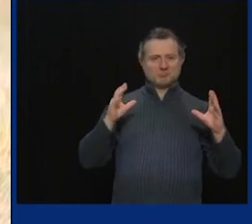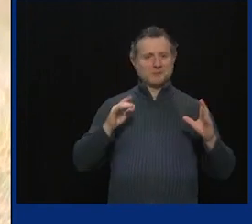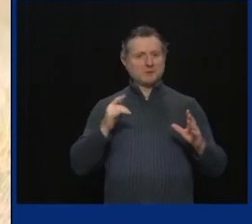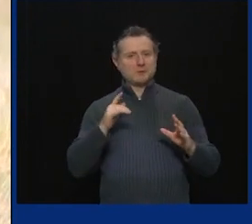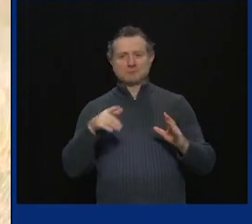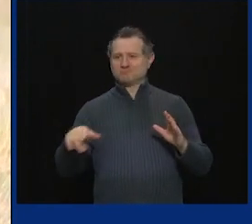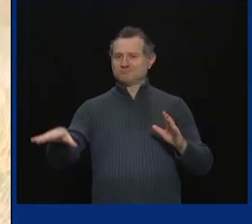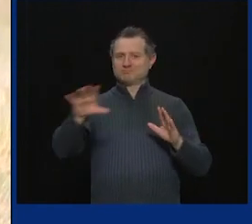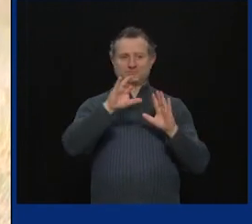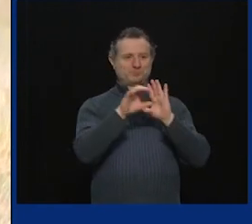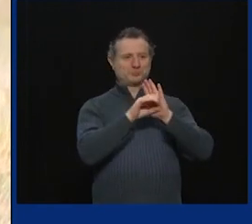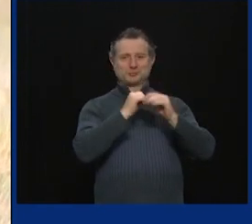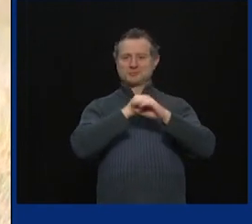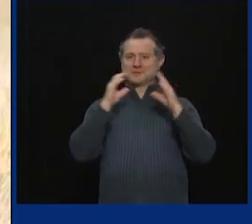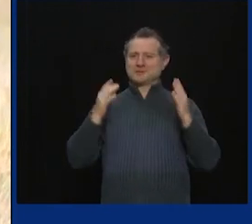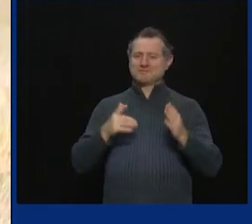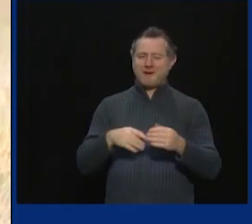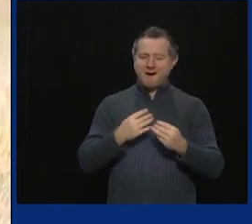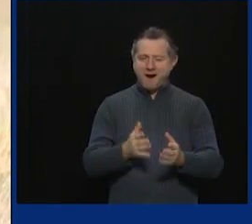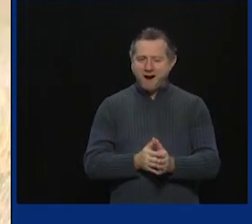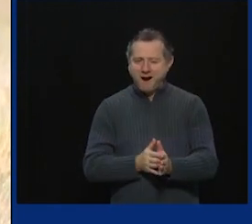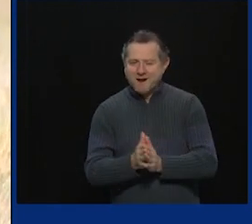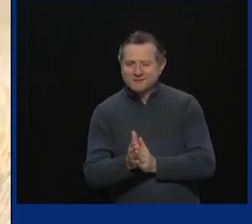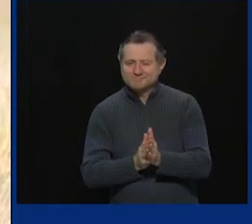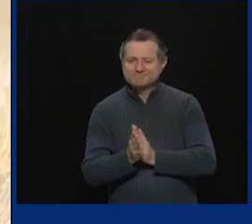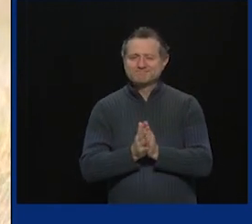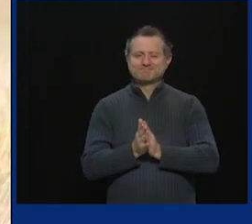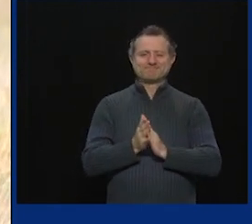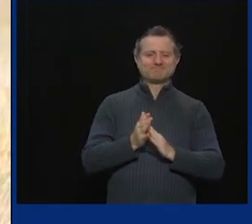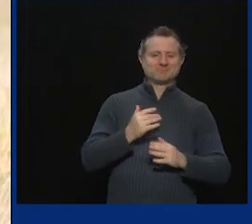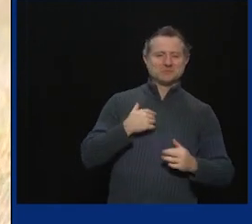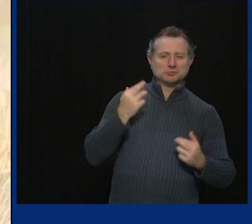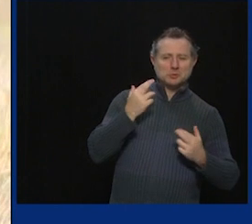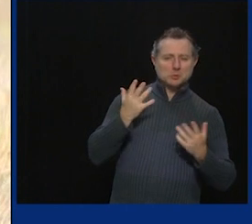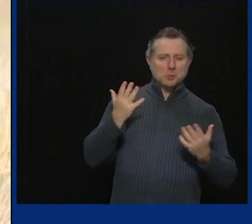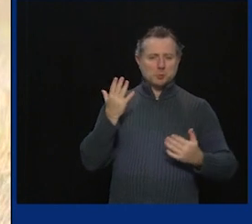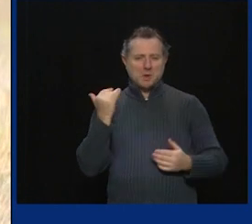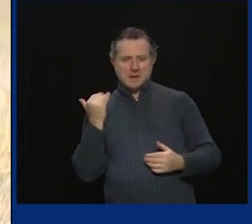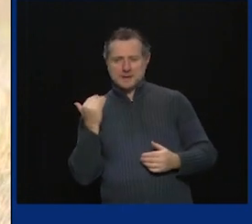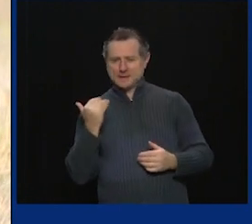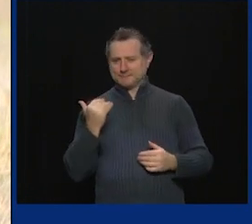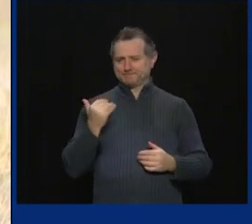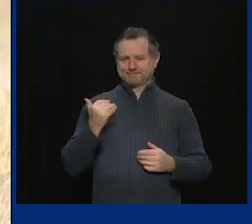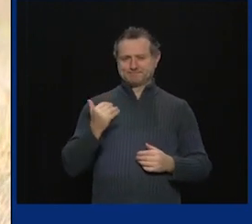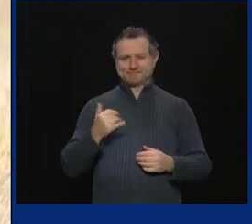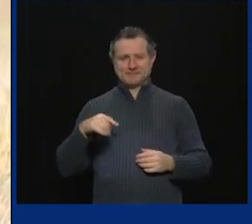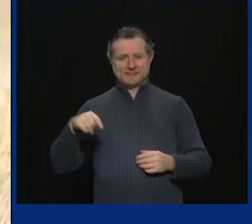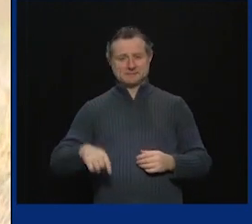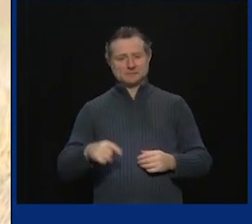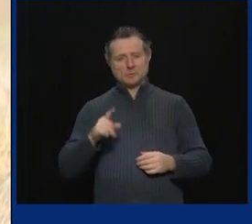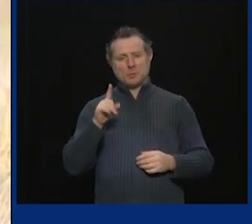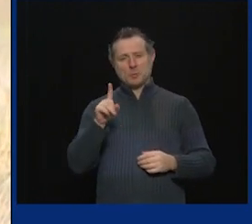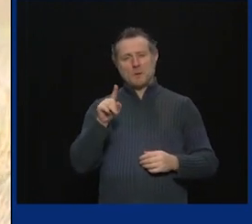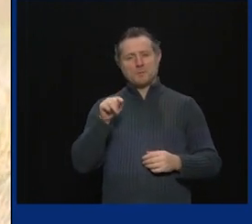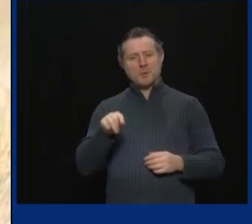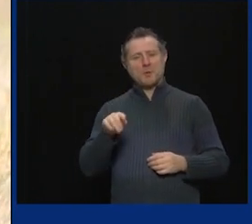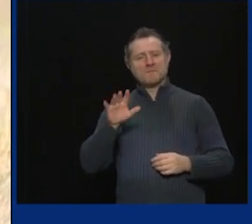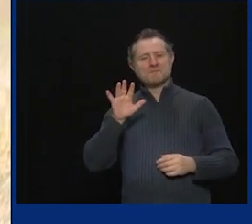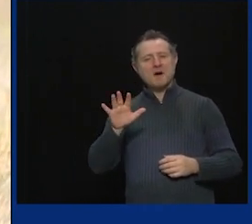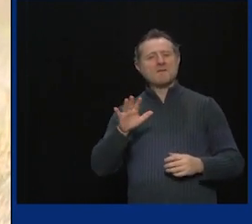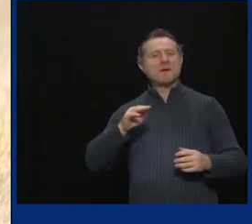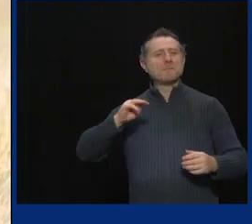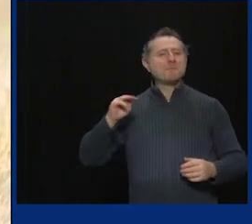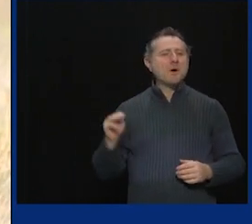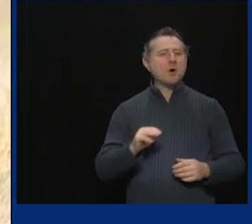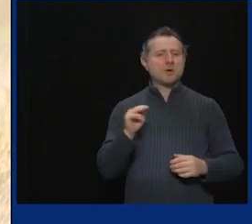incentivize at various points what this looks like. This is $1.5 million from NIPA directly, as well as 10 megawatts